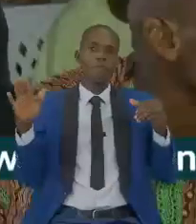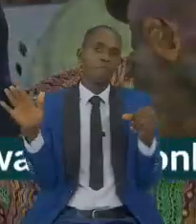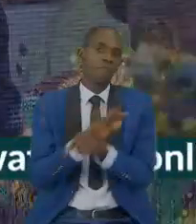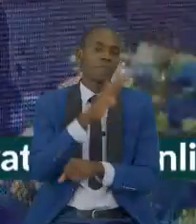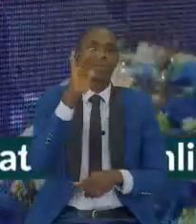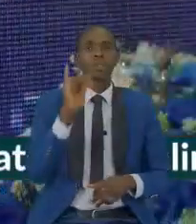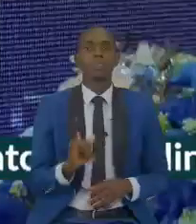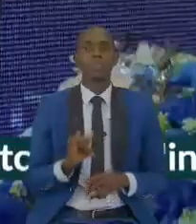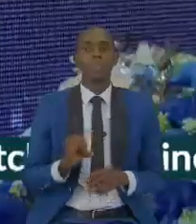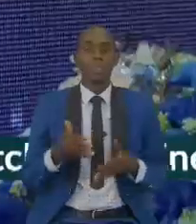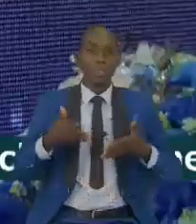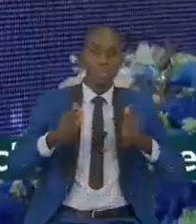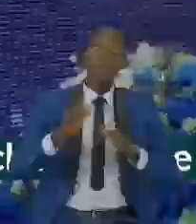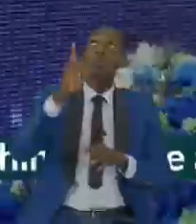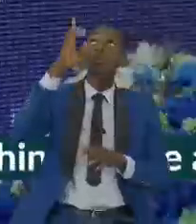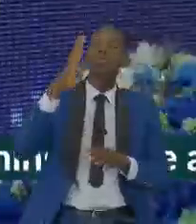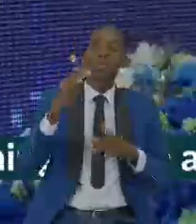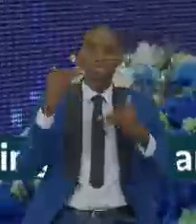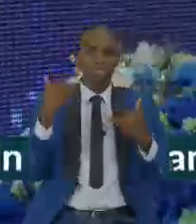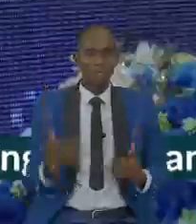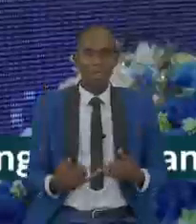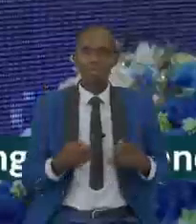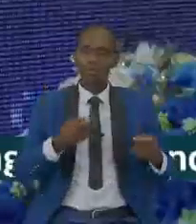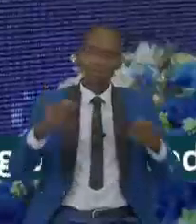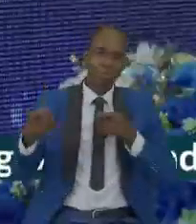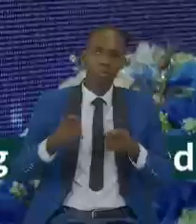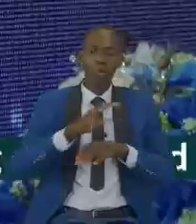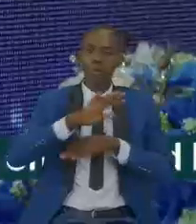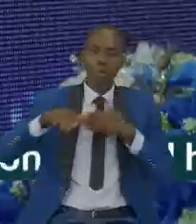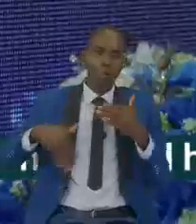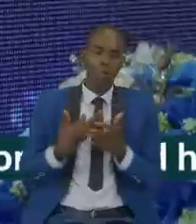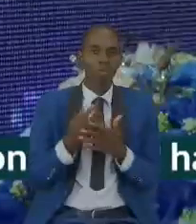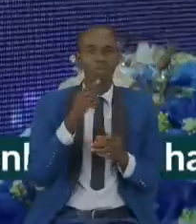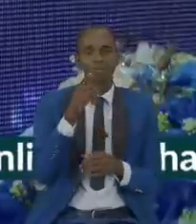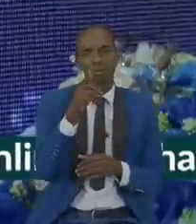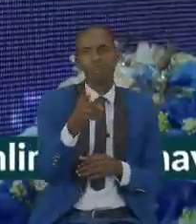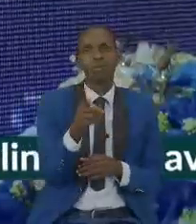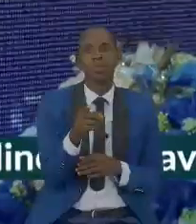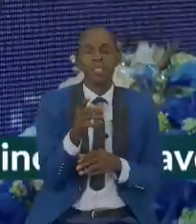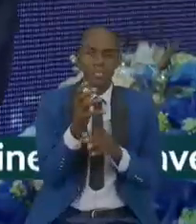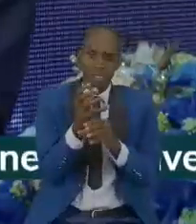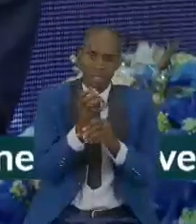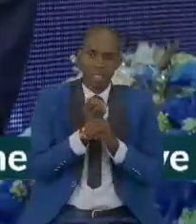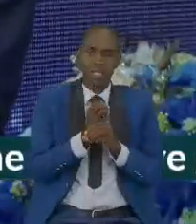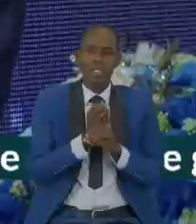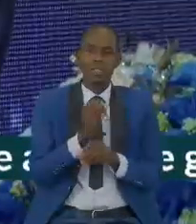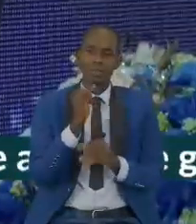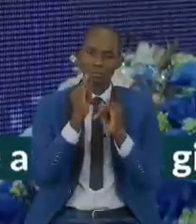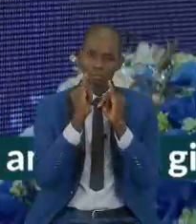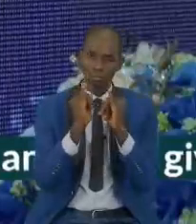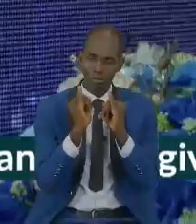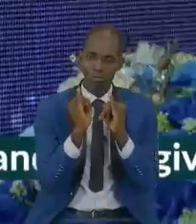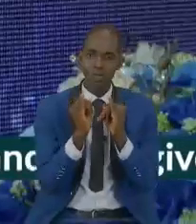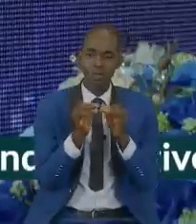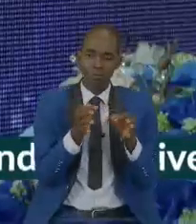are very important to heaven. If your eyes can be opened tonight, you will see the